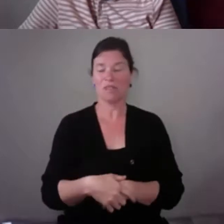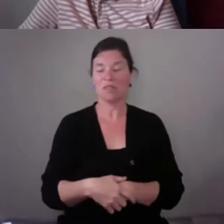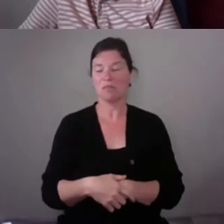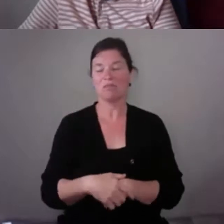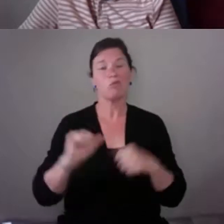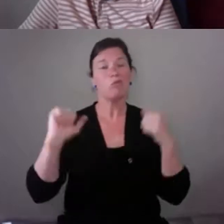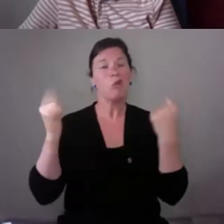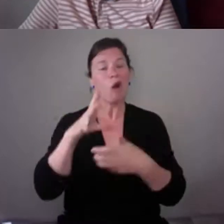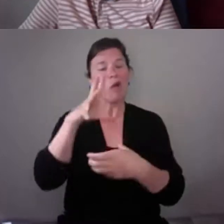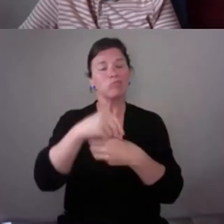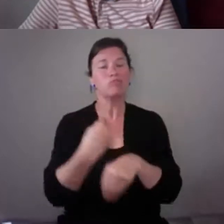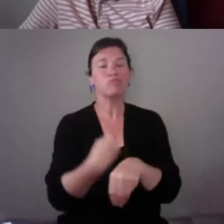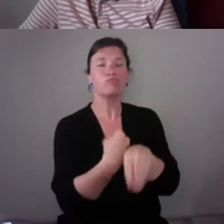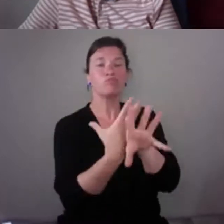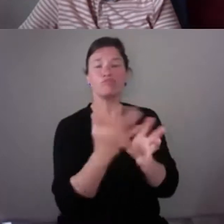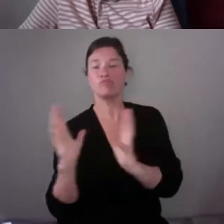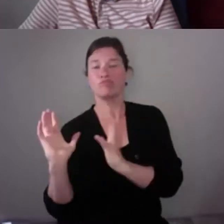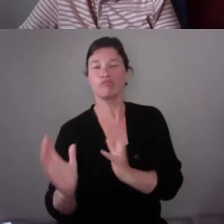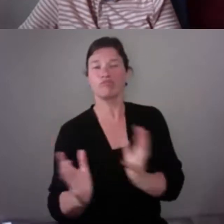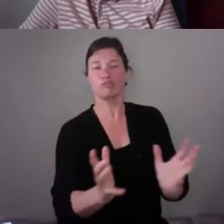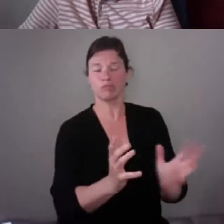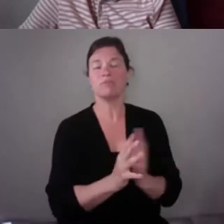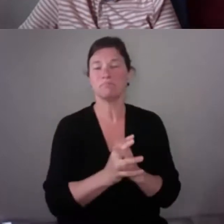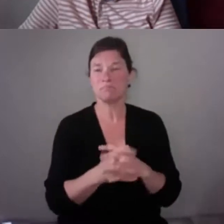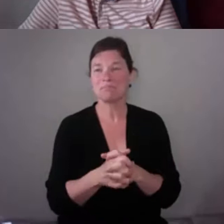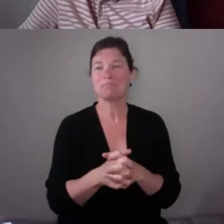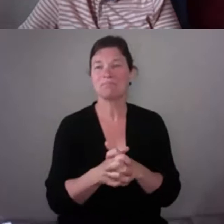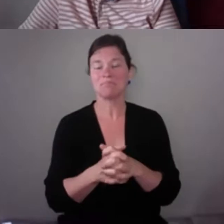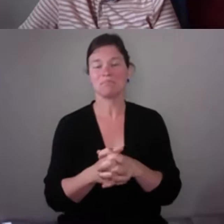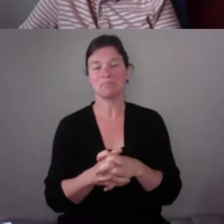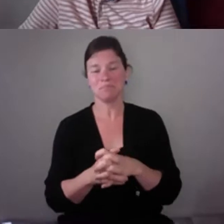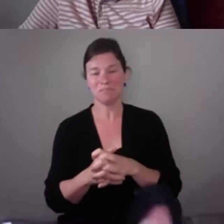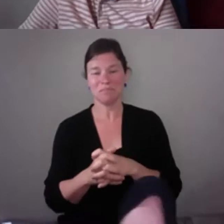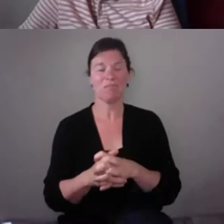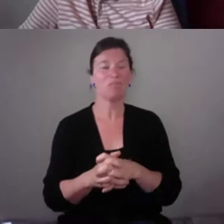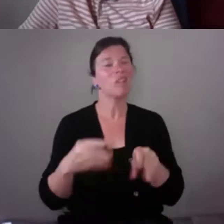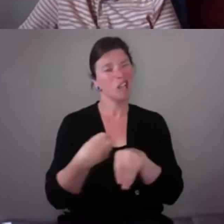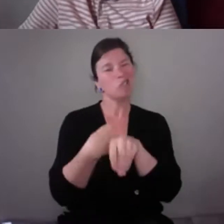great. We are talking to them and on Zoom, and then